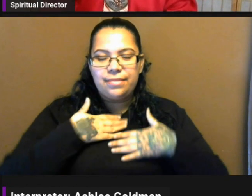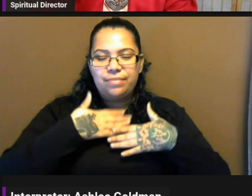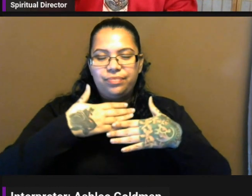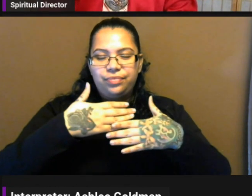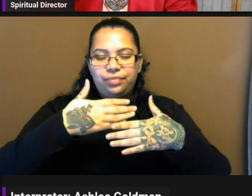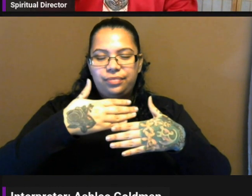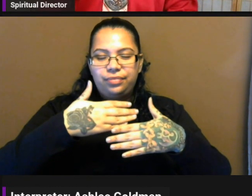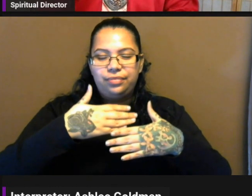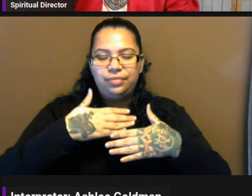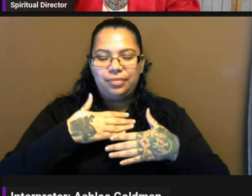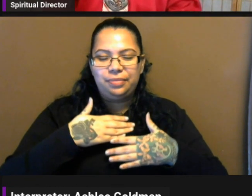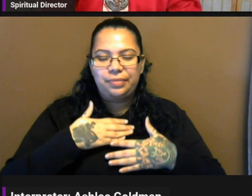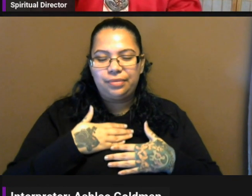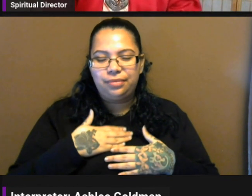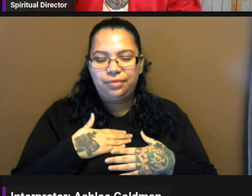Breathe.